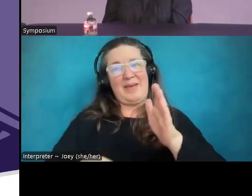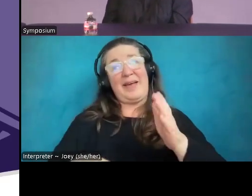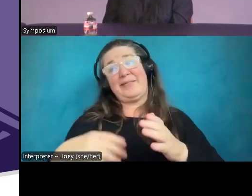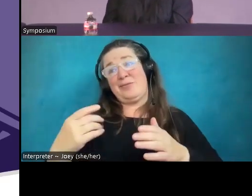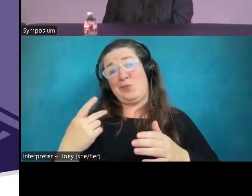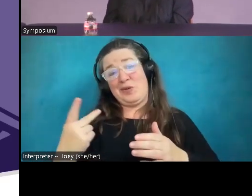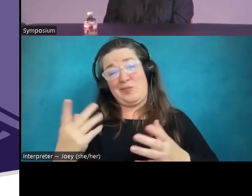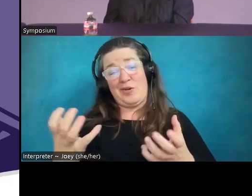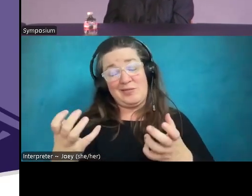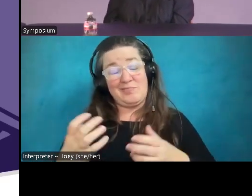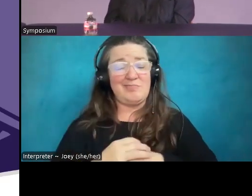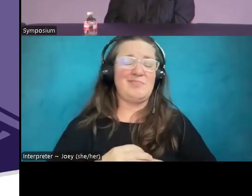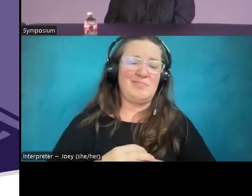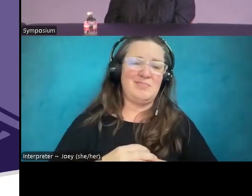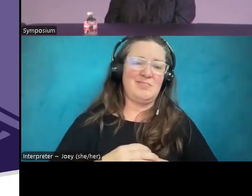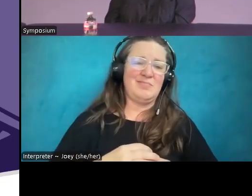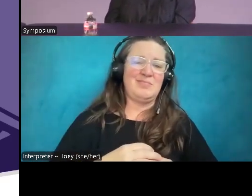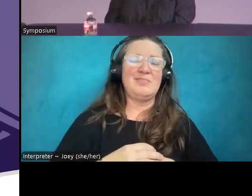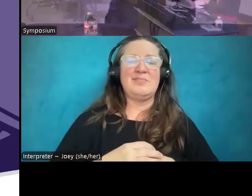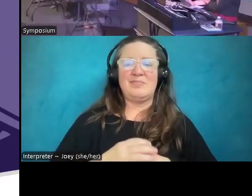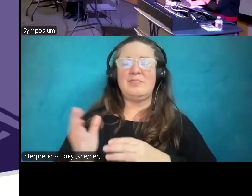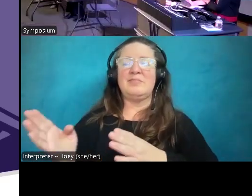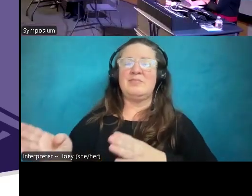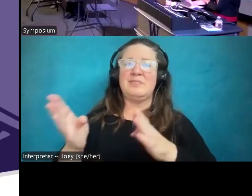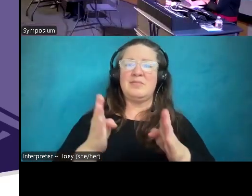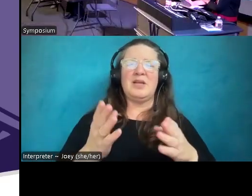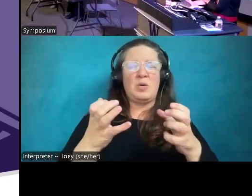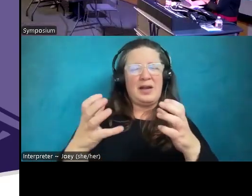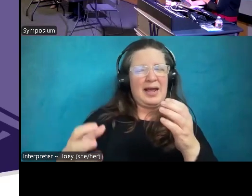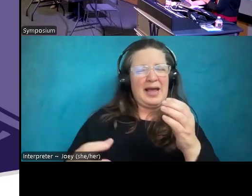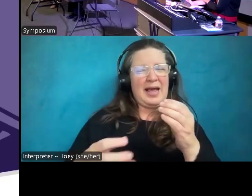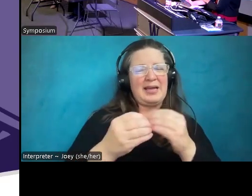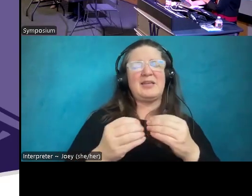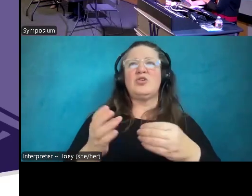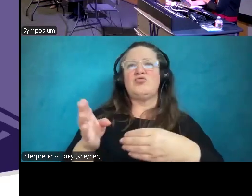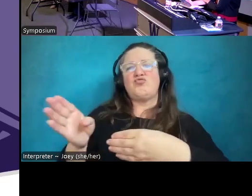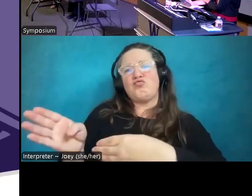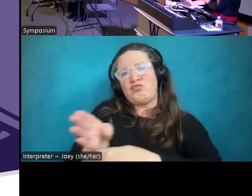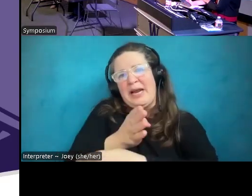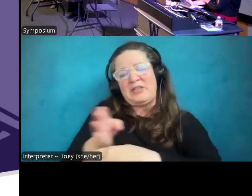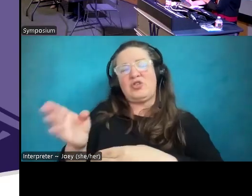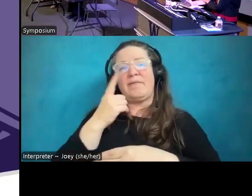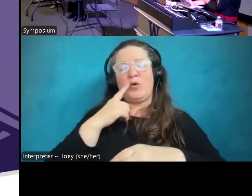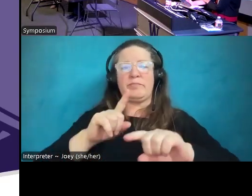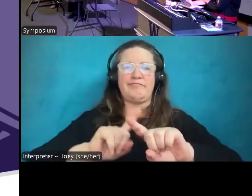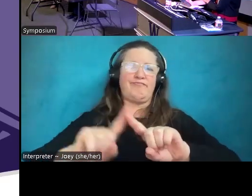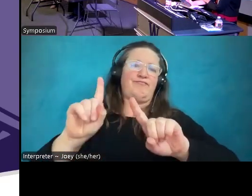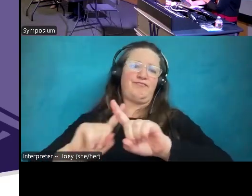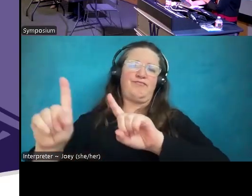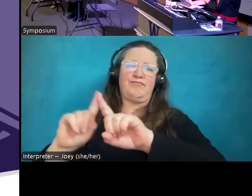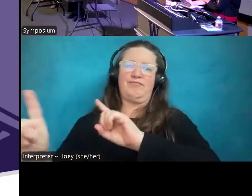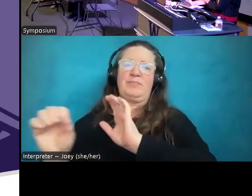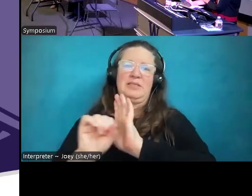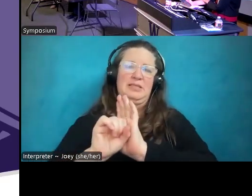Gina? I just think what I could add to that is the range of symptoms. So when I do an assessment, we look at all domains of cognitive functioning, like I mentioned in the